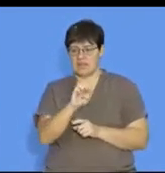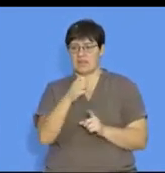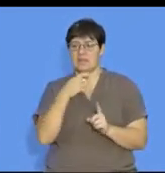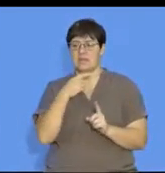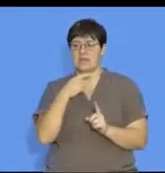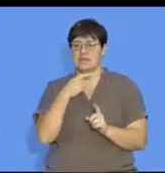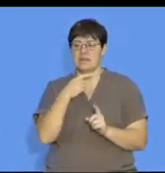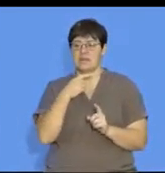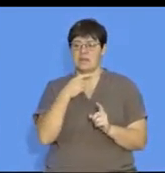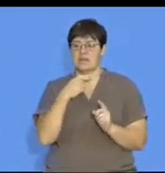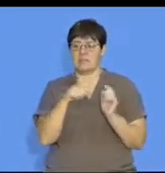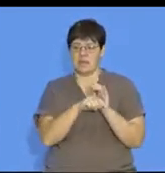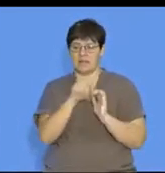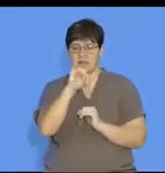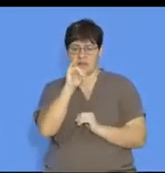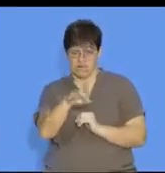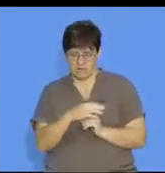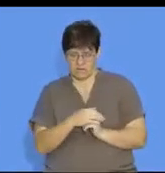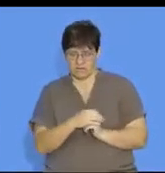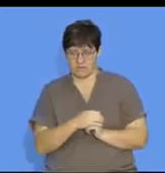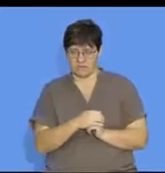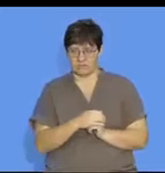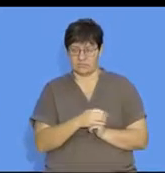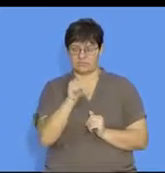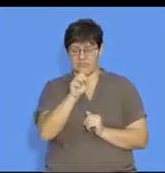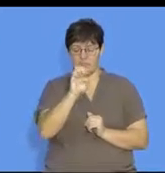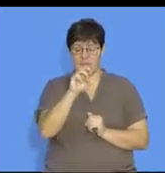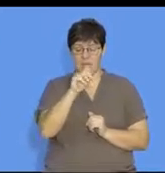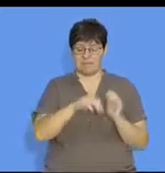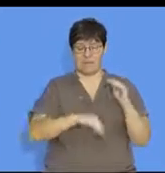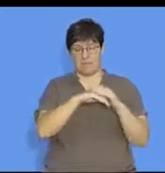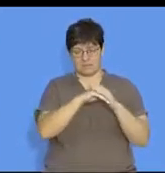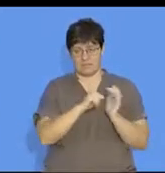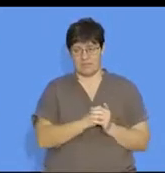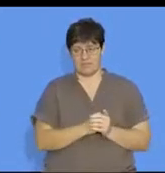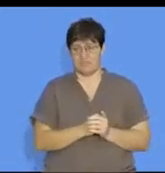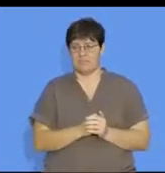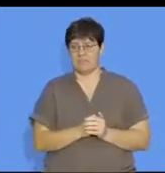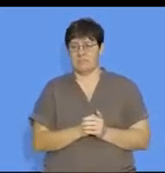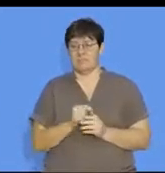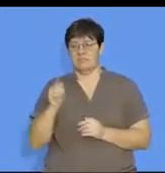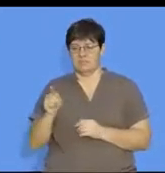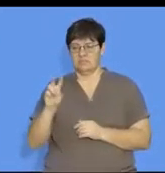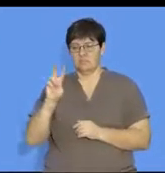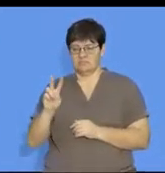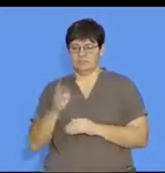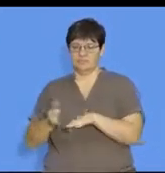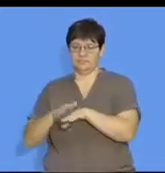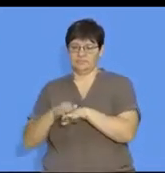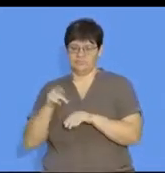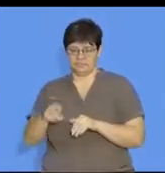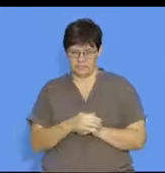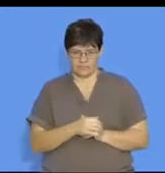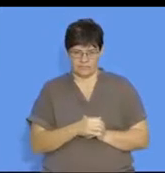is V internal, okay? This is our EMF, which is the maximum, and then this is the V load.